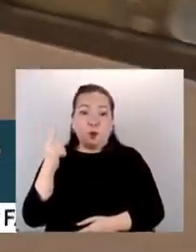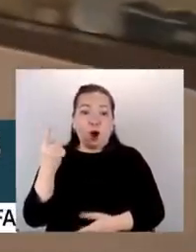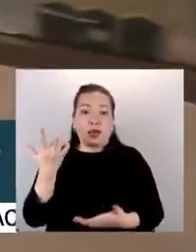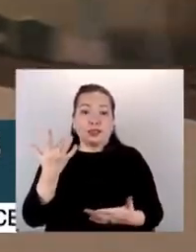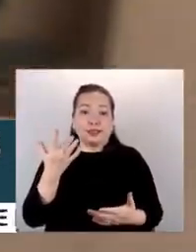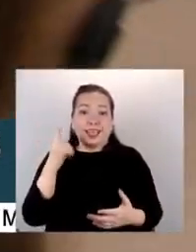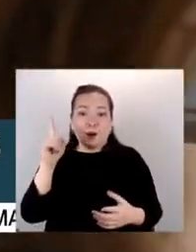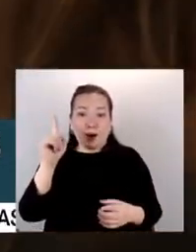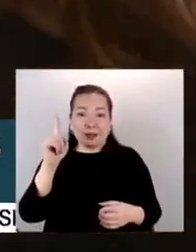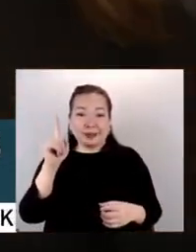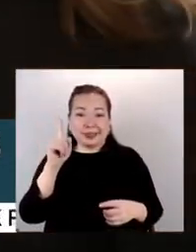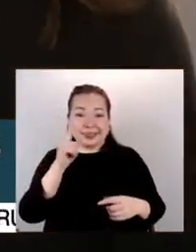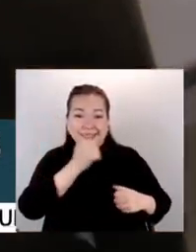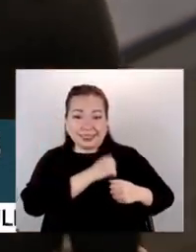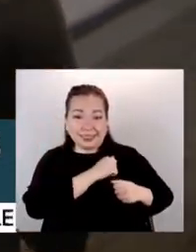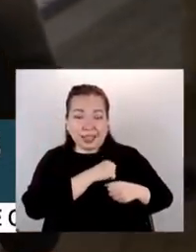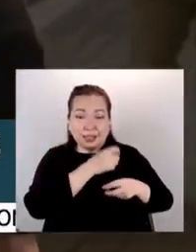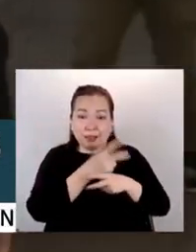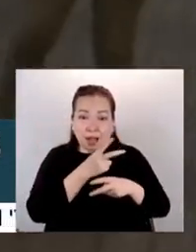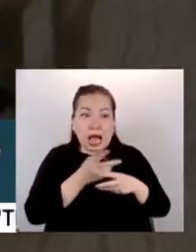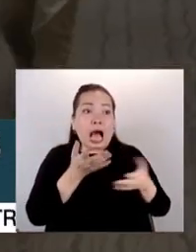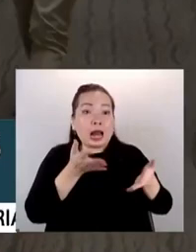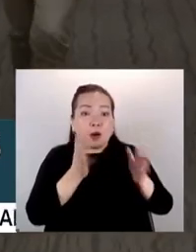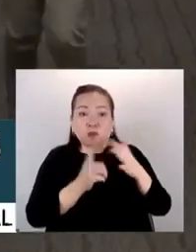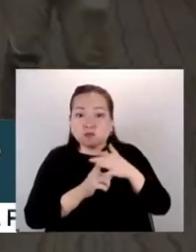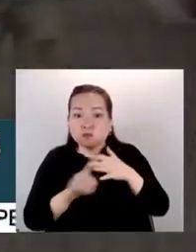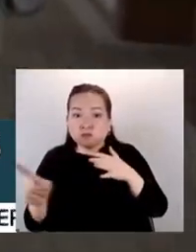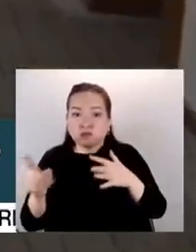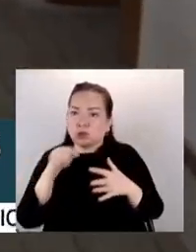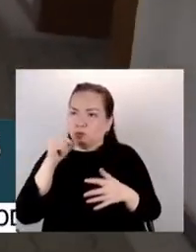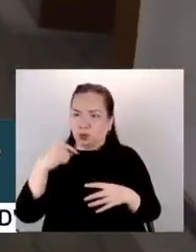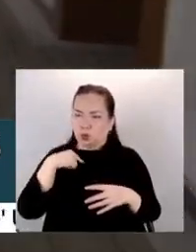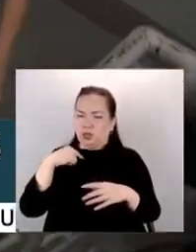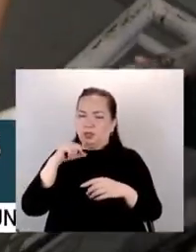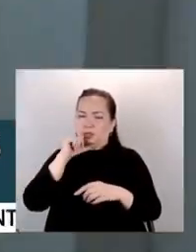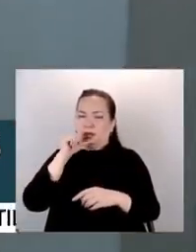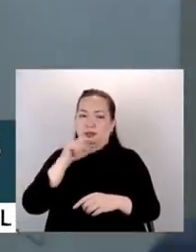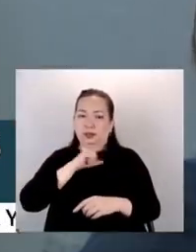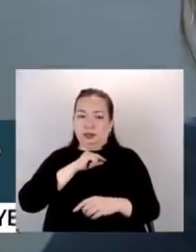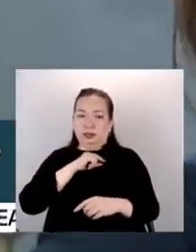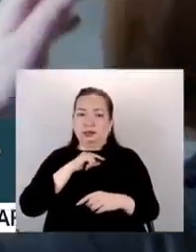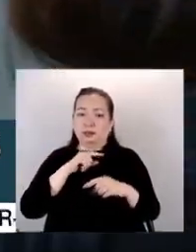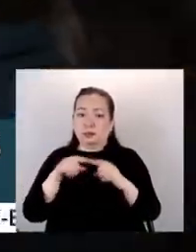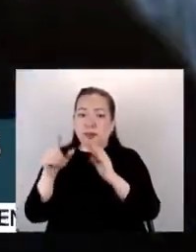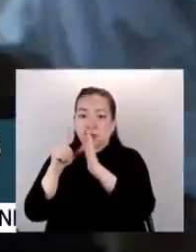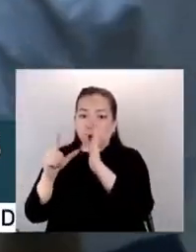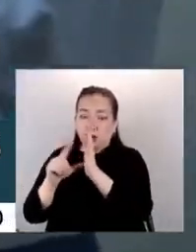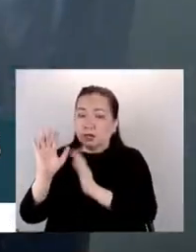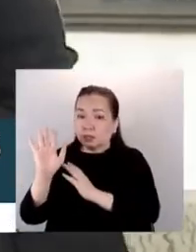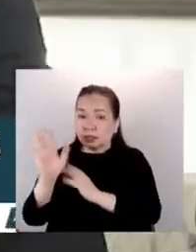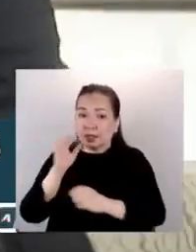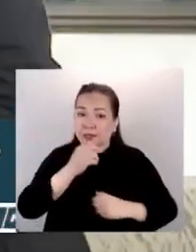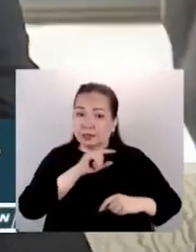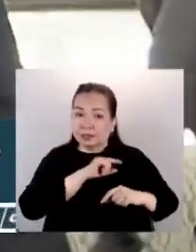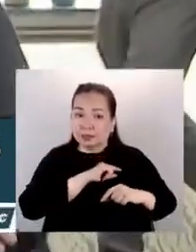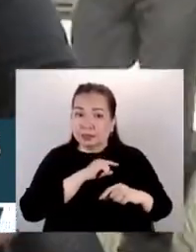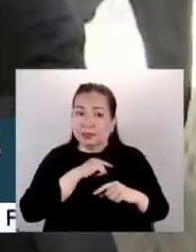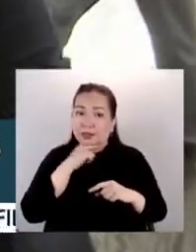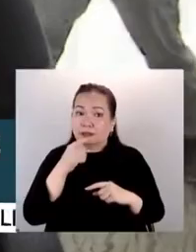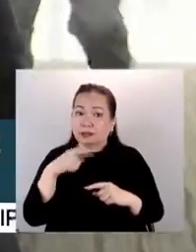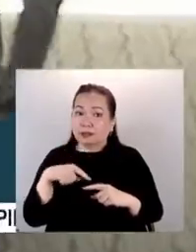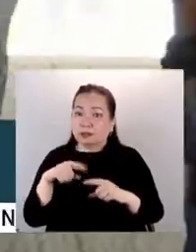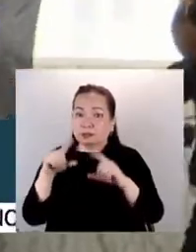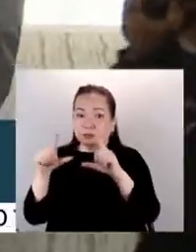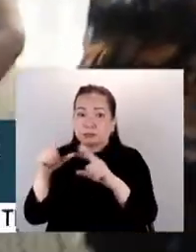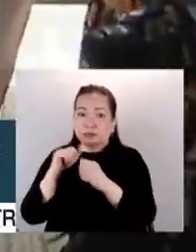Hotel, who allegedly facilitated Chua's escape from the quarantine facility. But his lawyer, Jose Bernas, said that the accusation assumes that he